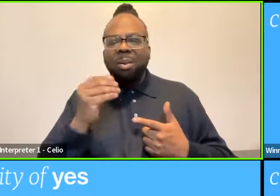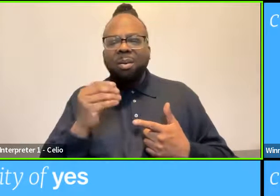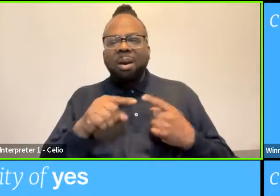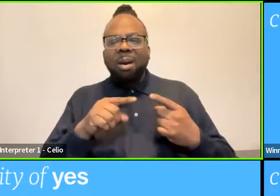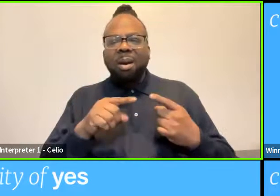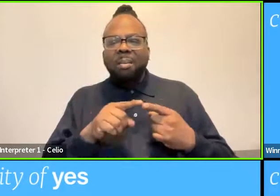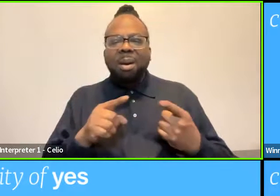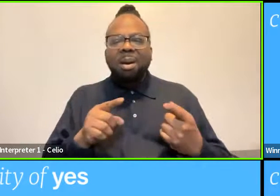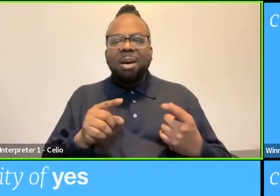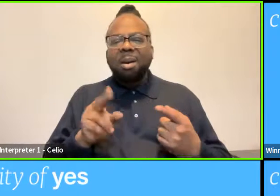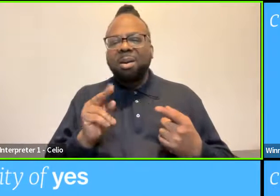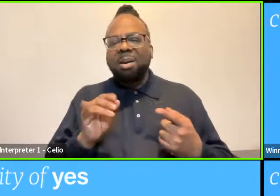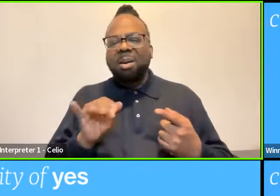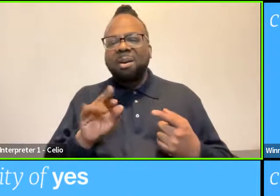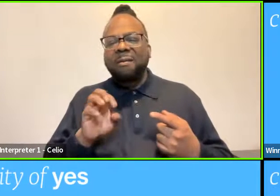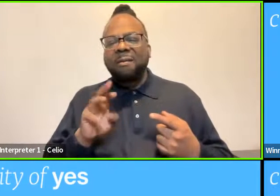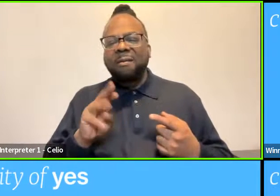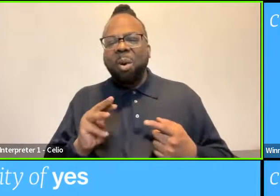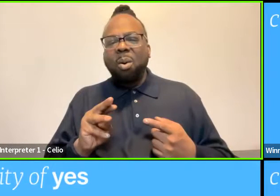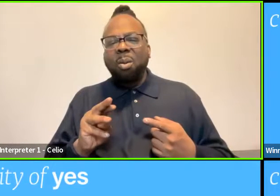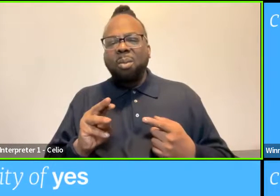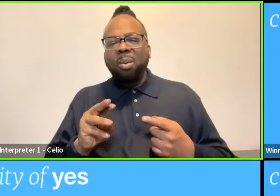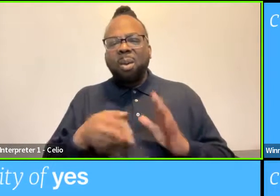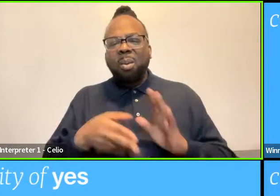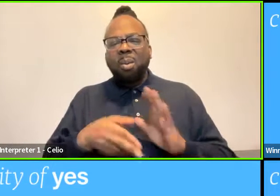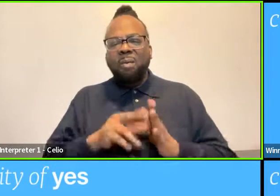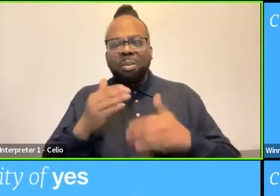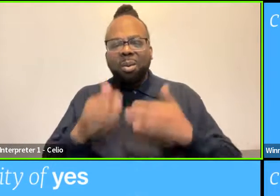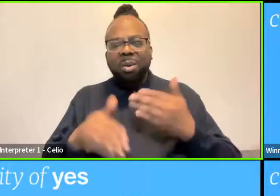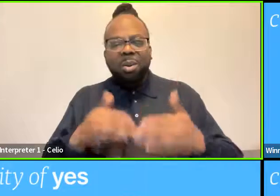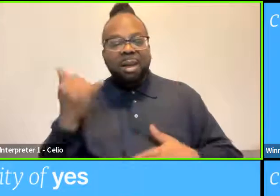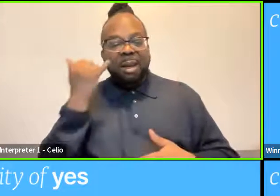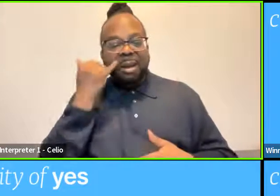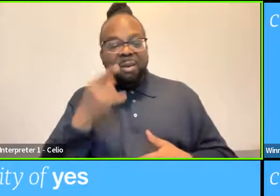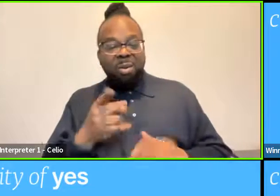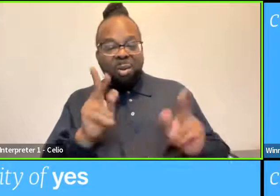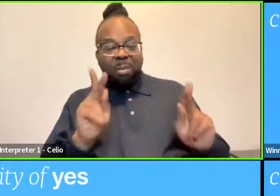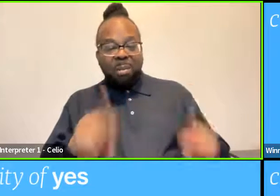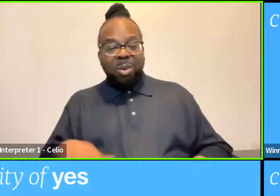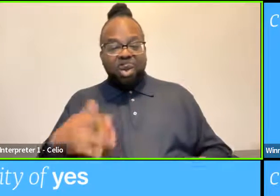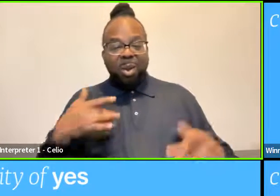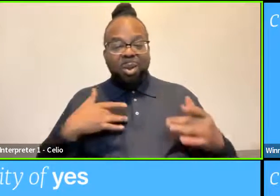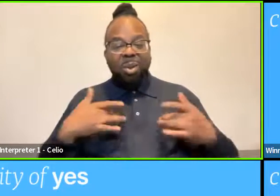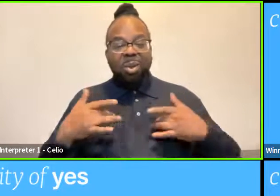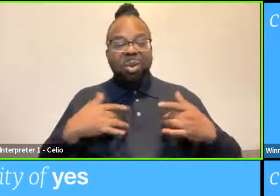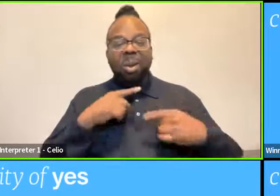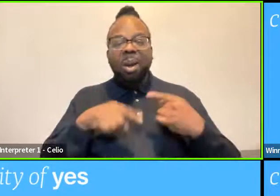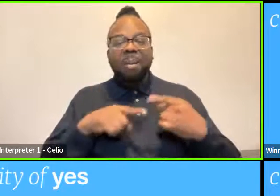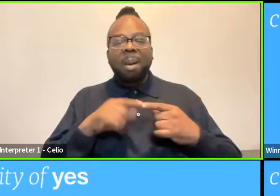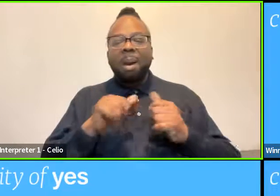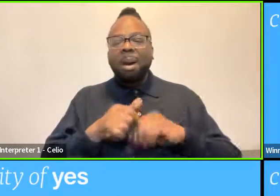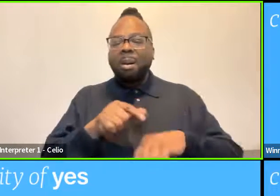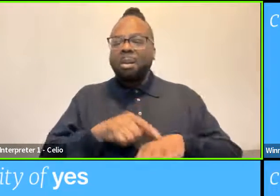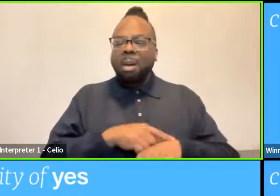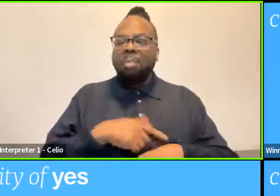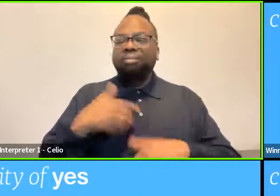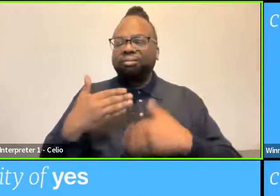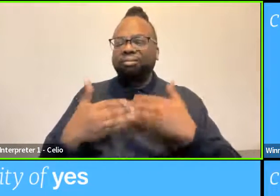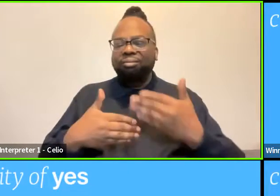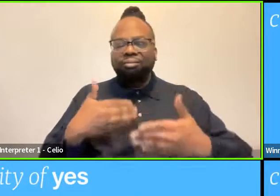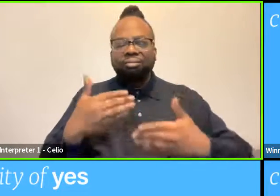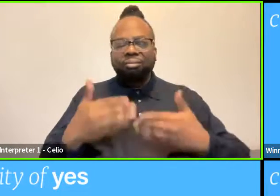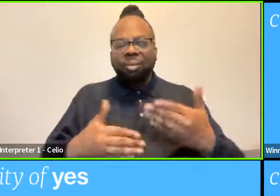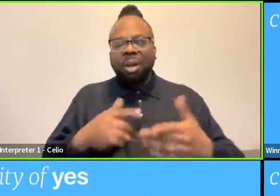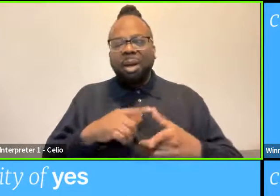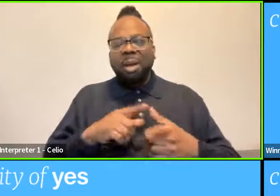review procedure, if you're somebody, it sounds like you are, who's concerned about how long things like this take, is that it's